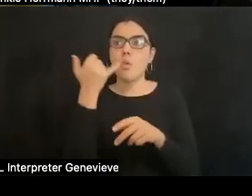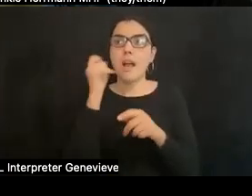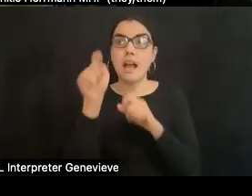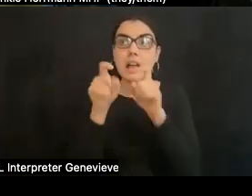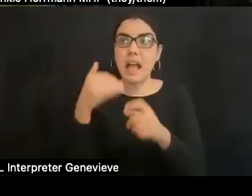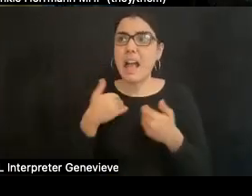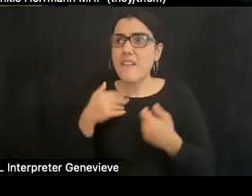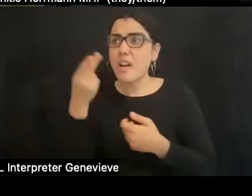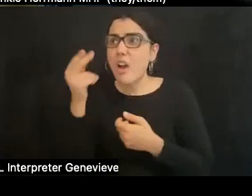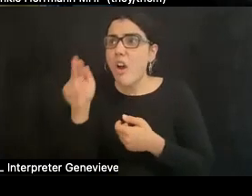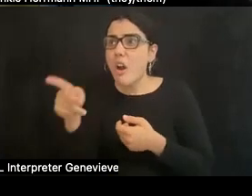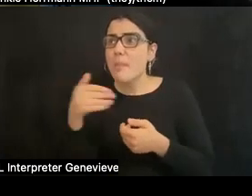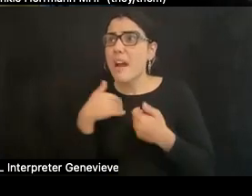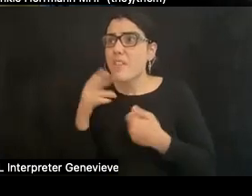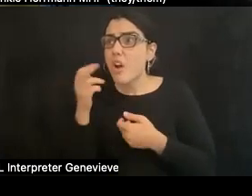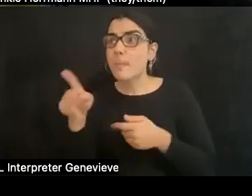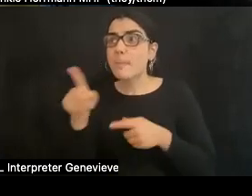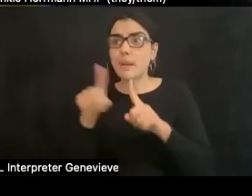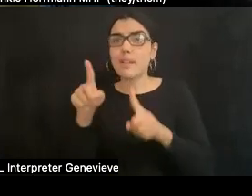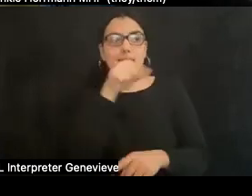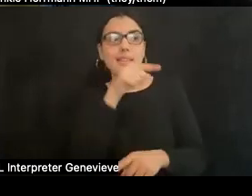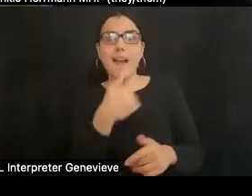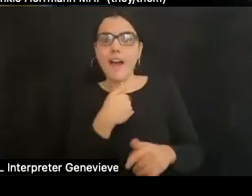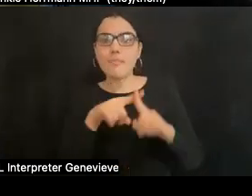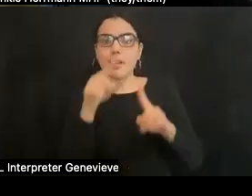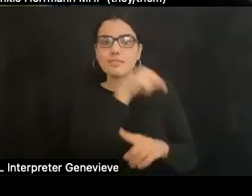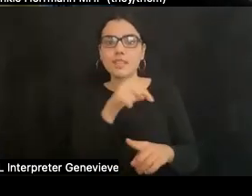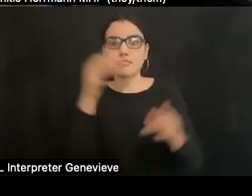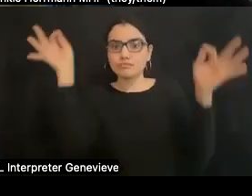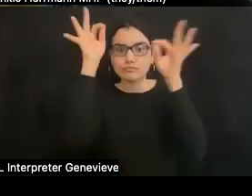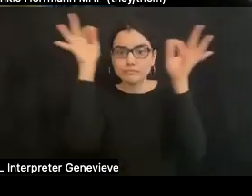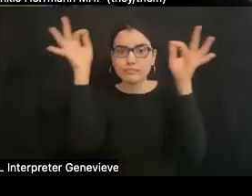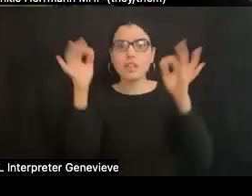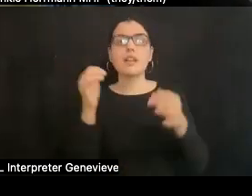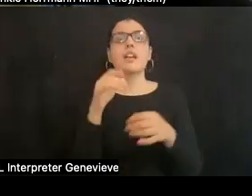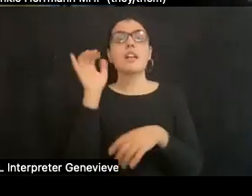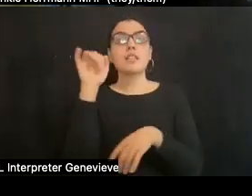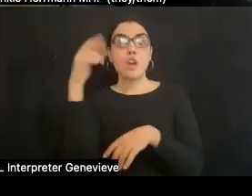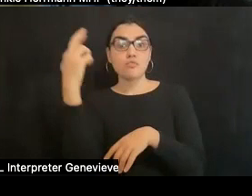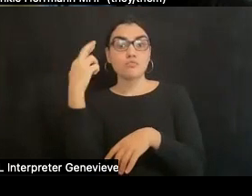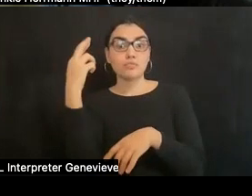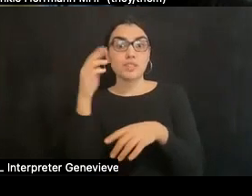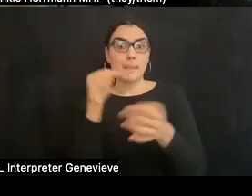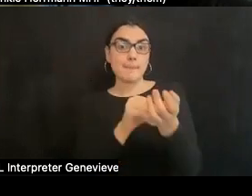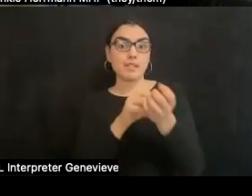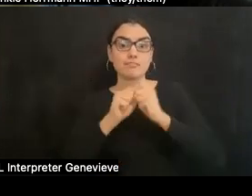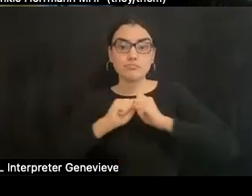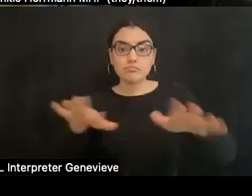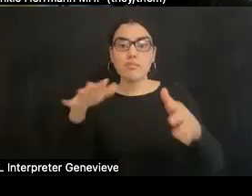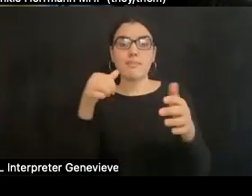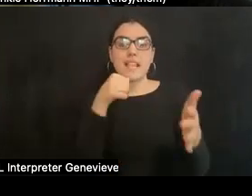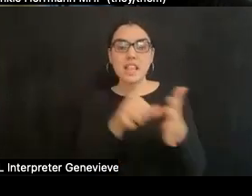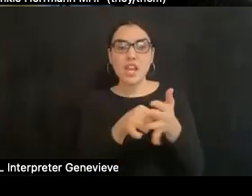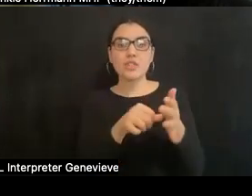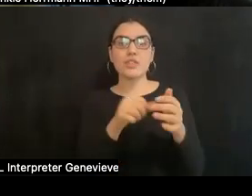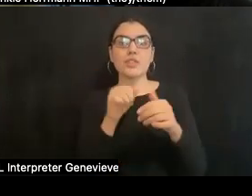had no idea. And that can be for a lot of reasons. Medicaid sends out these letters that are